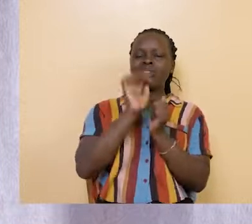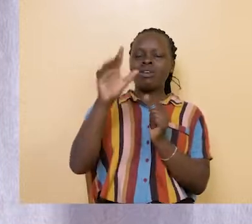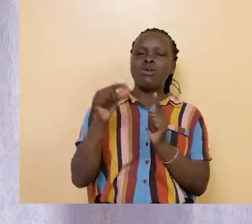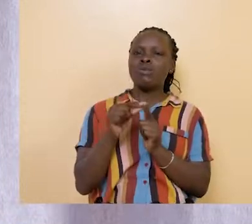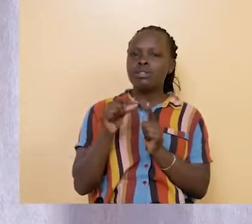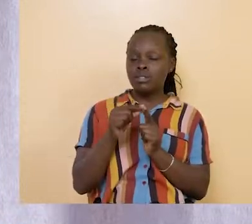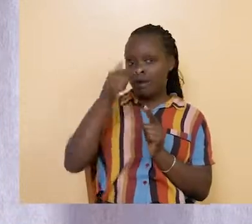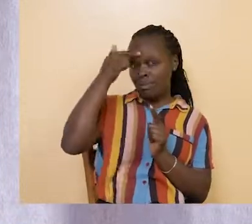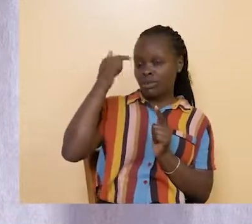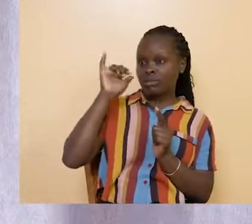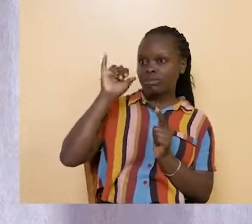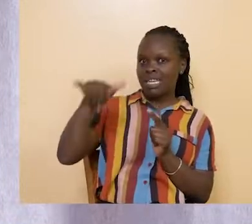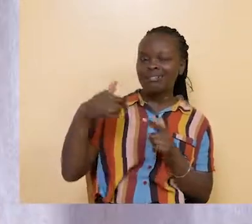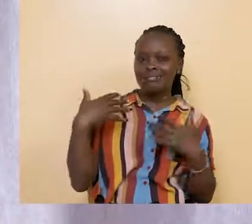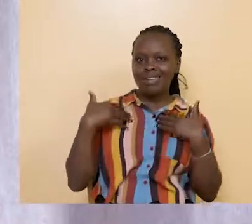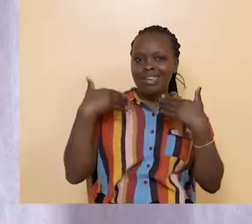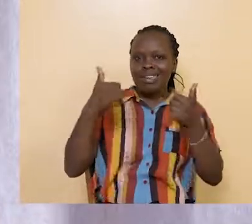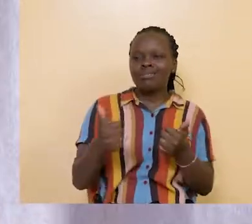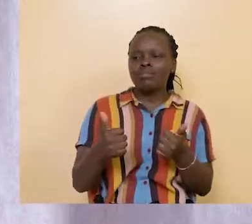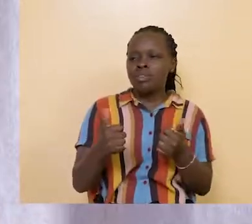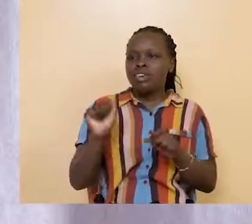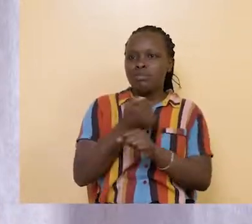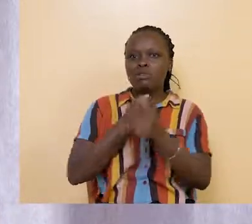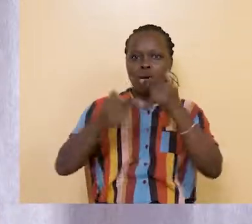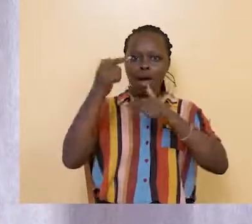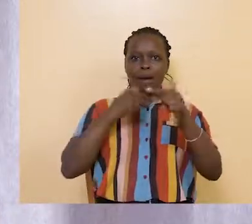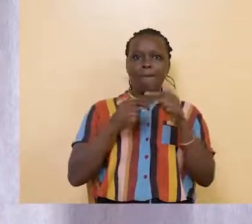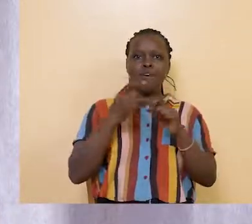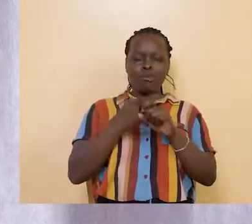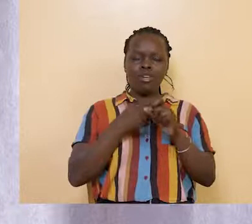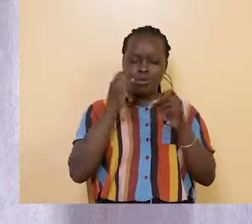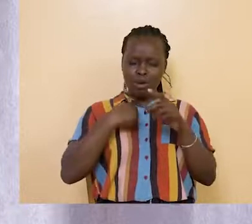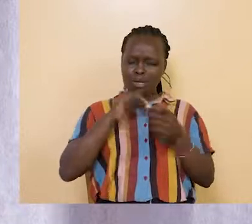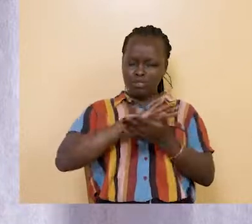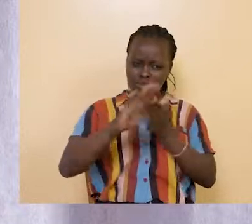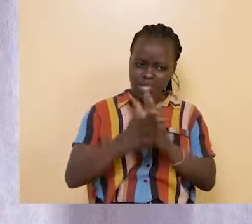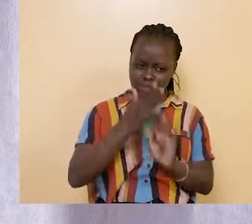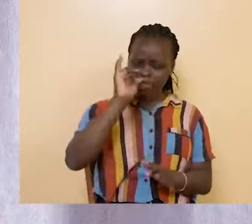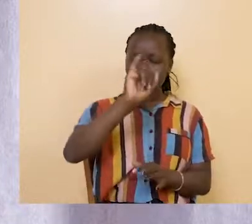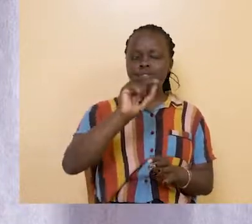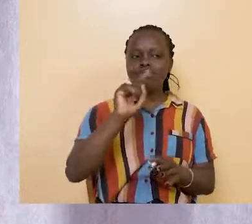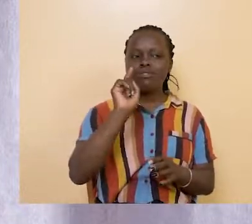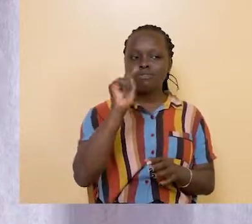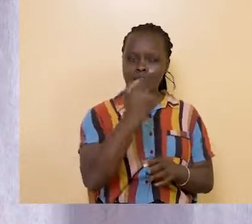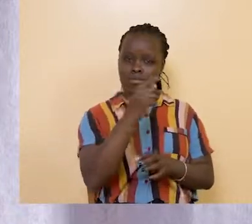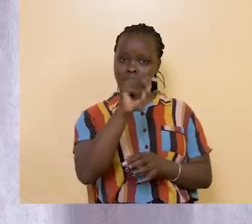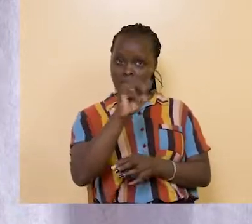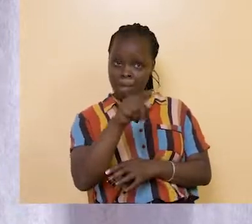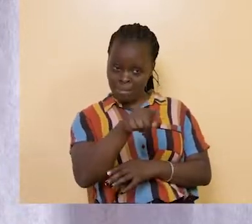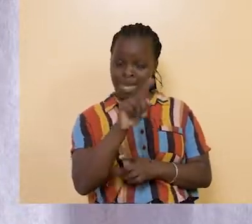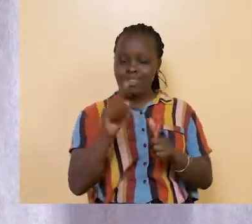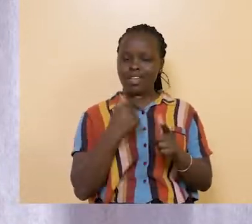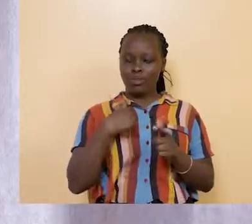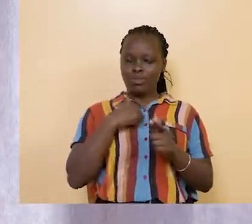words, because that healing will not really come until we are able to release these people through our forgiveness to our Lord and Savior, Jesus